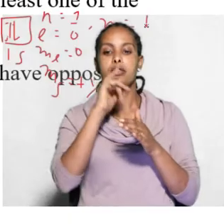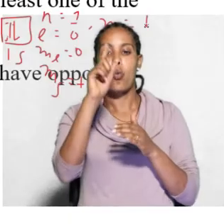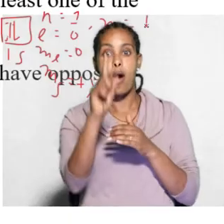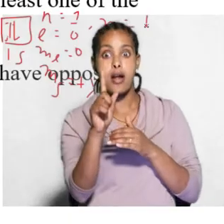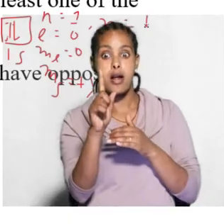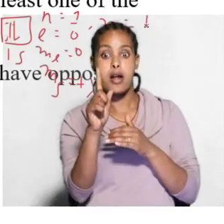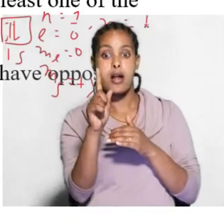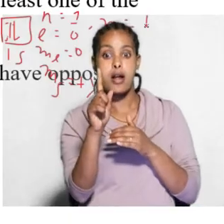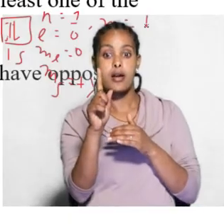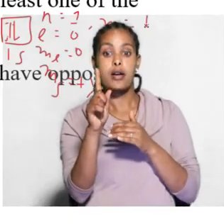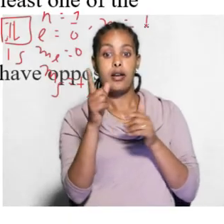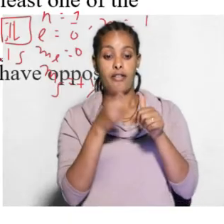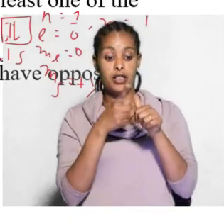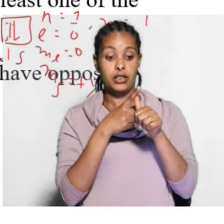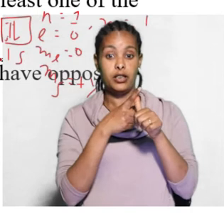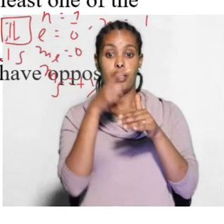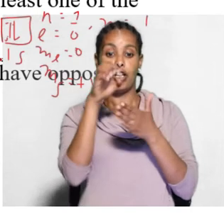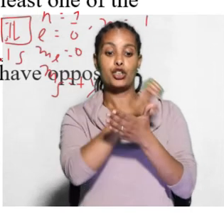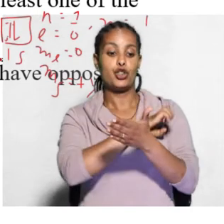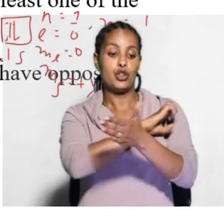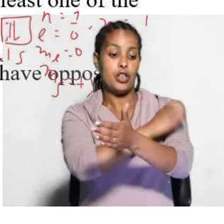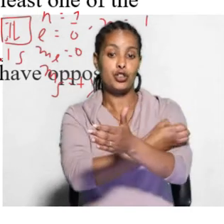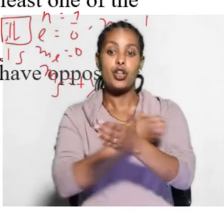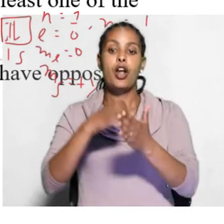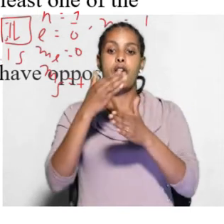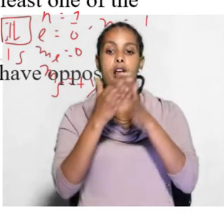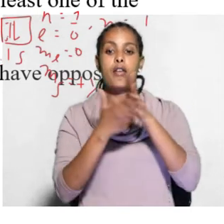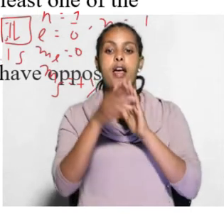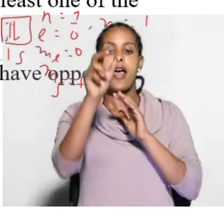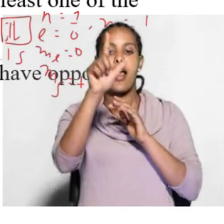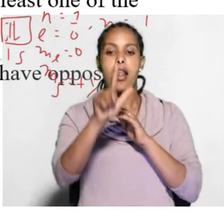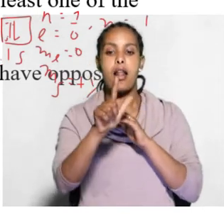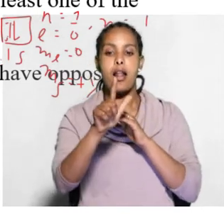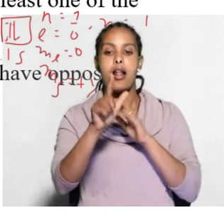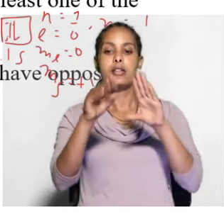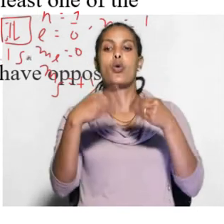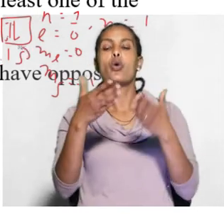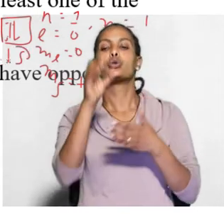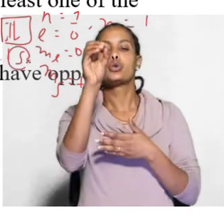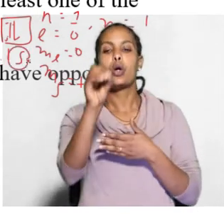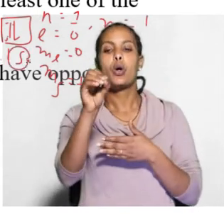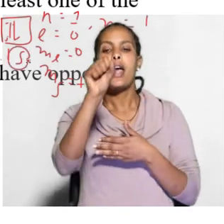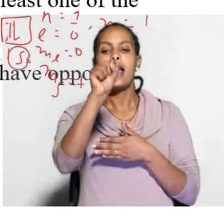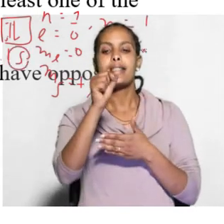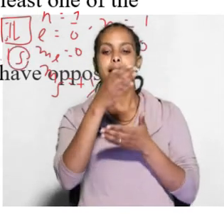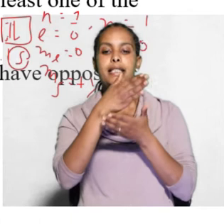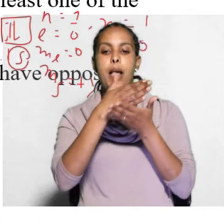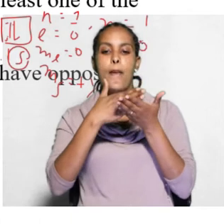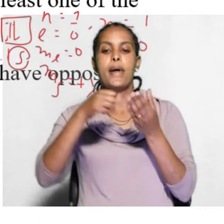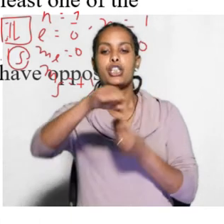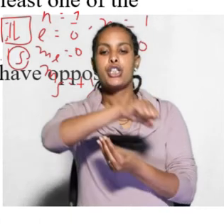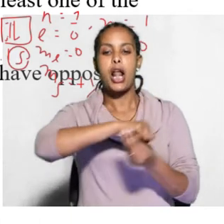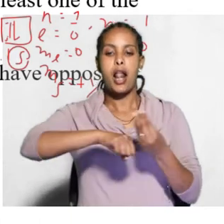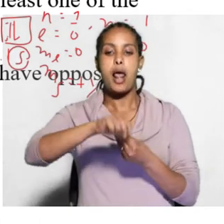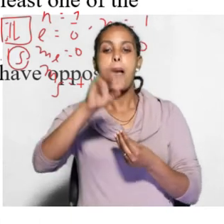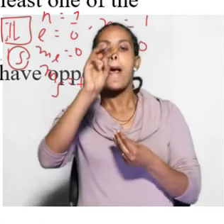1 in the first energy level. L equals to 0. S subshell.